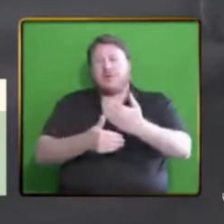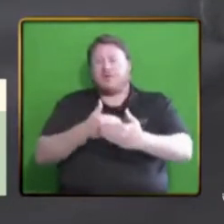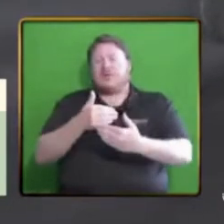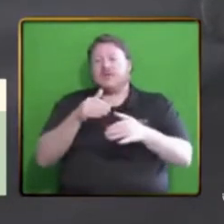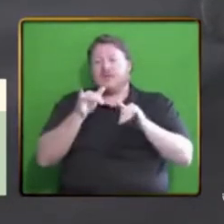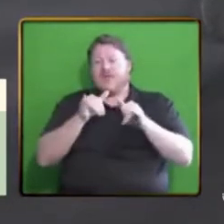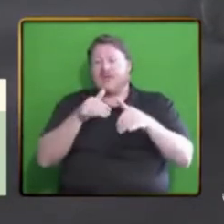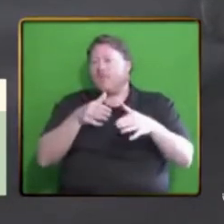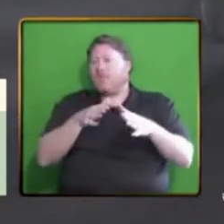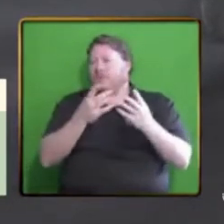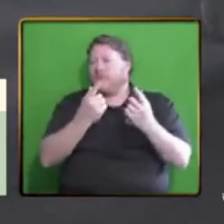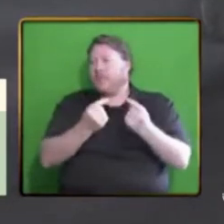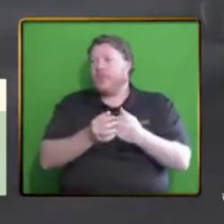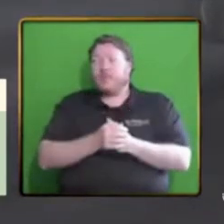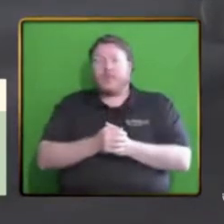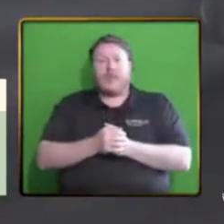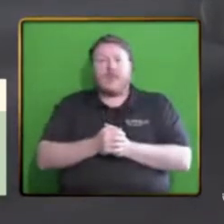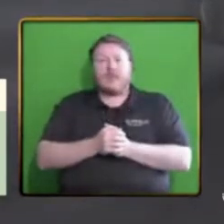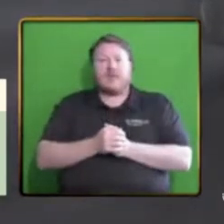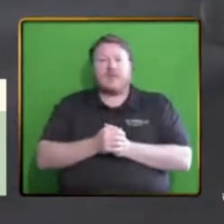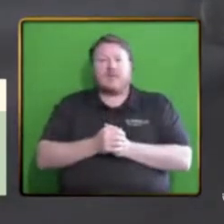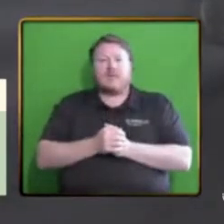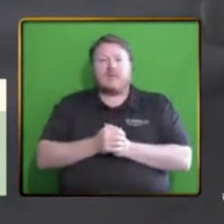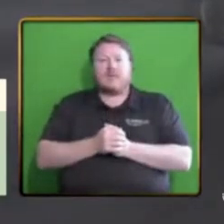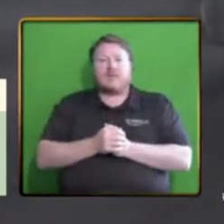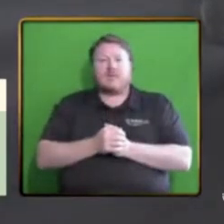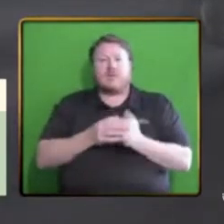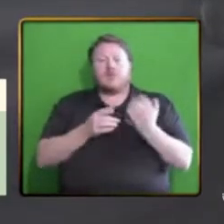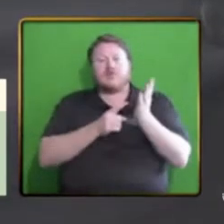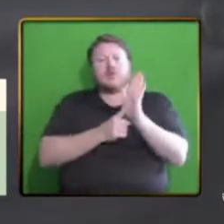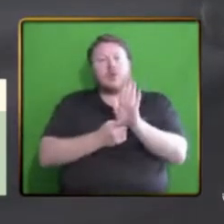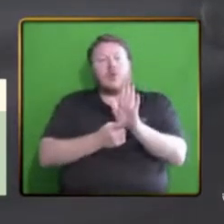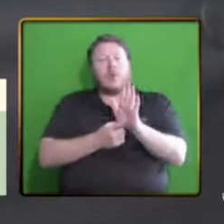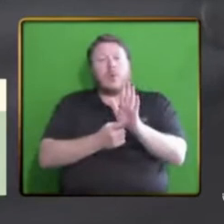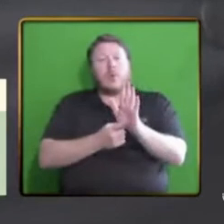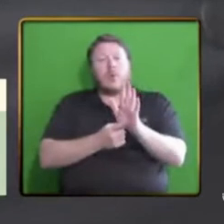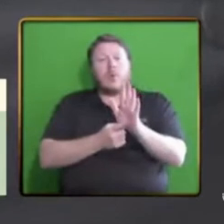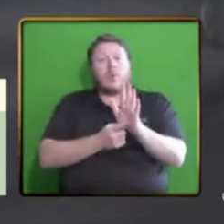nature that has resulted in a global